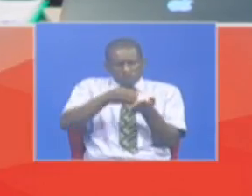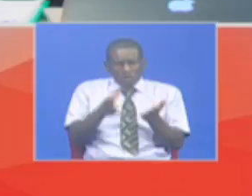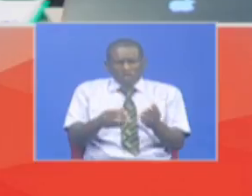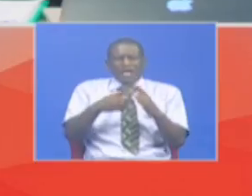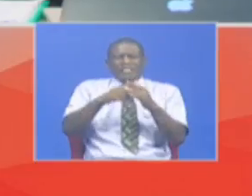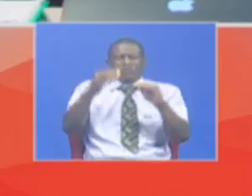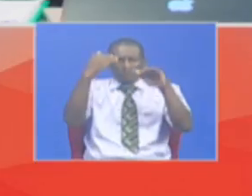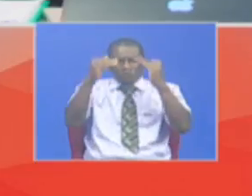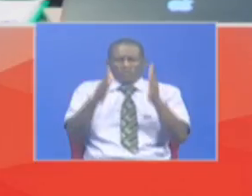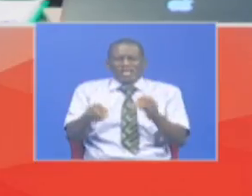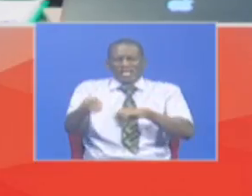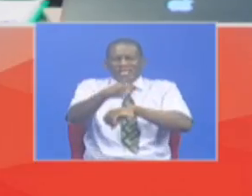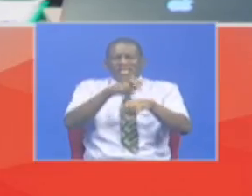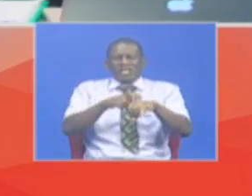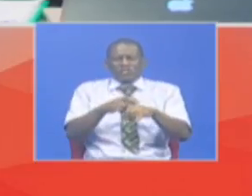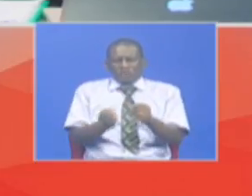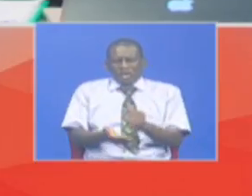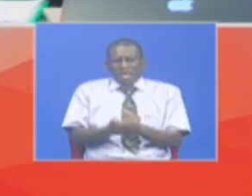Professor. The National Helpline